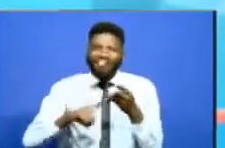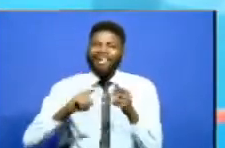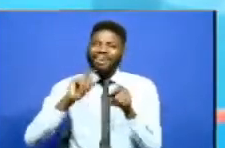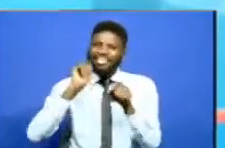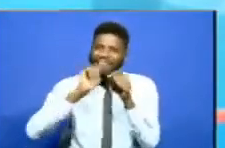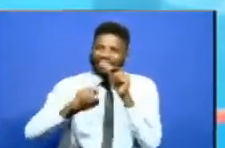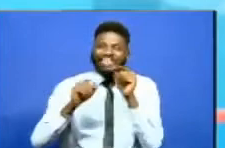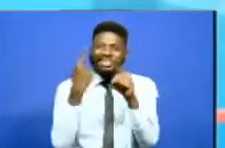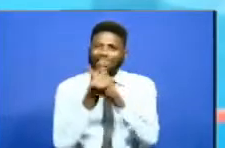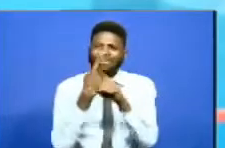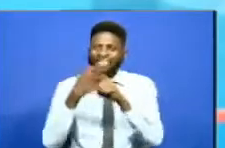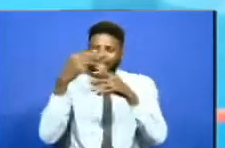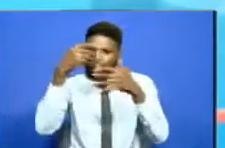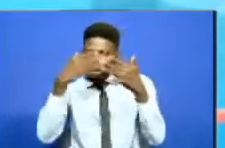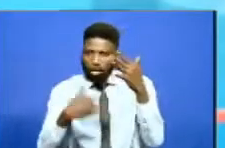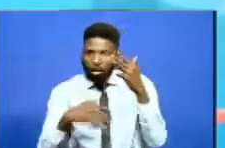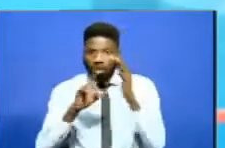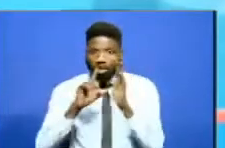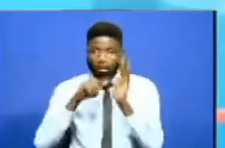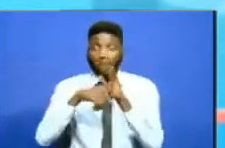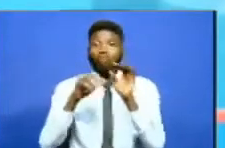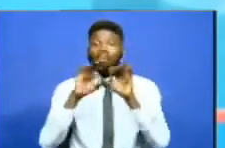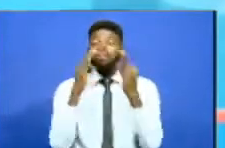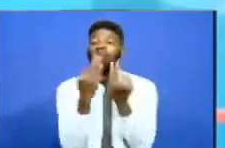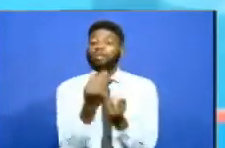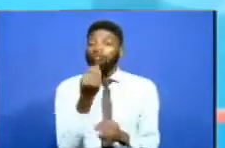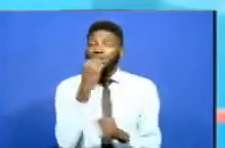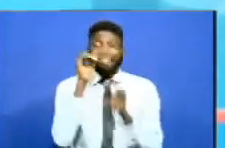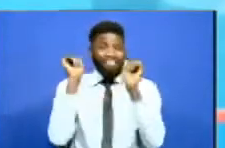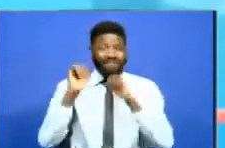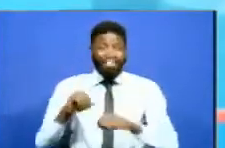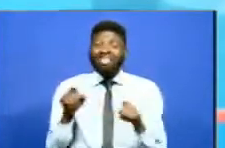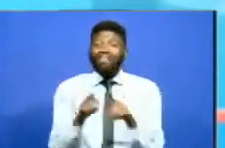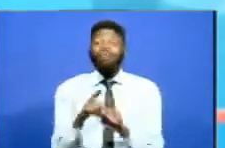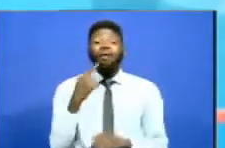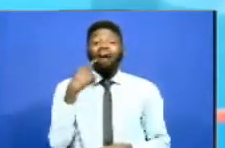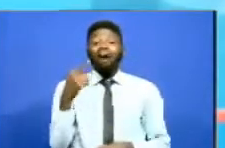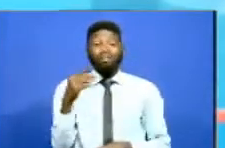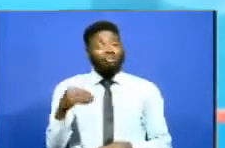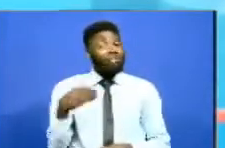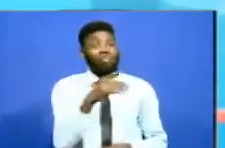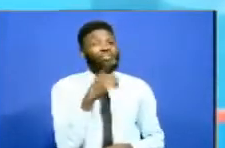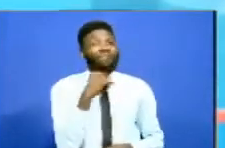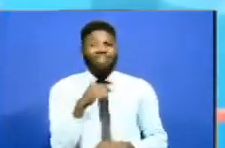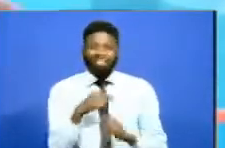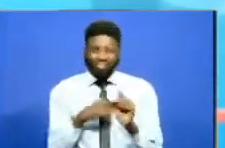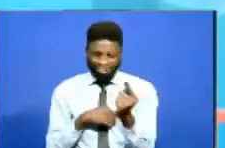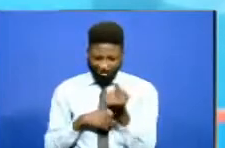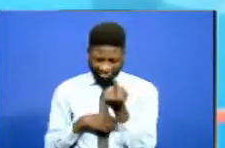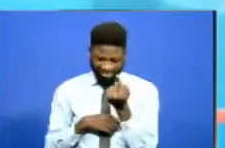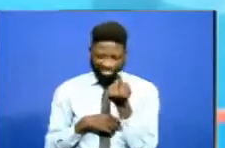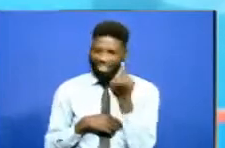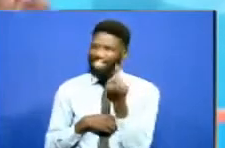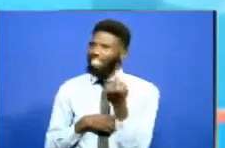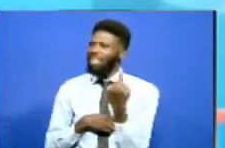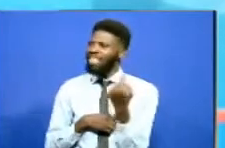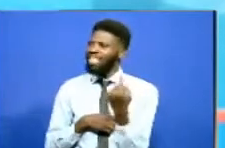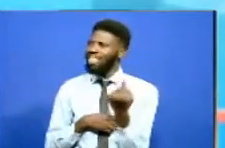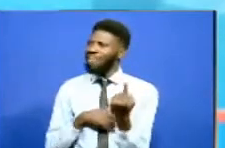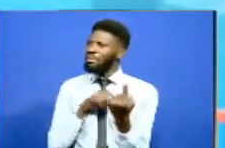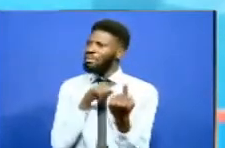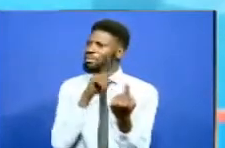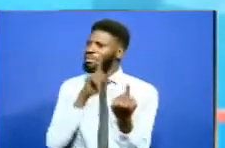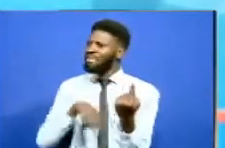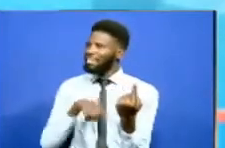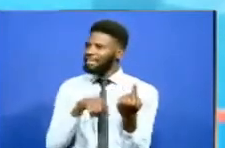by the end of the day, the family will feed. Give the same 100 bob to a man, they'll say, now what is this? He goes into some hotel, takes